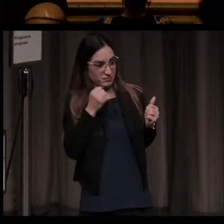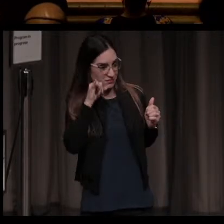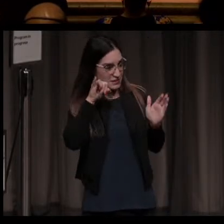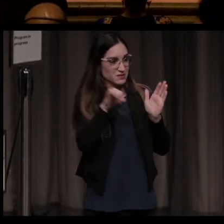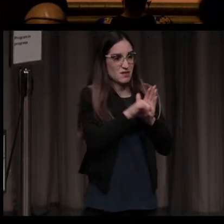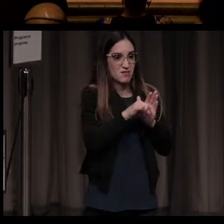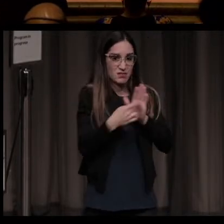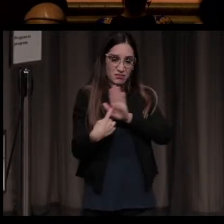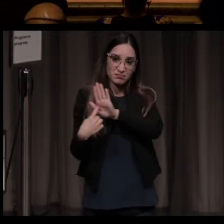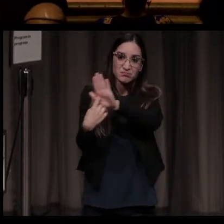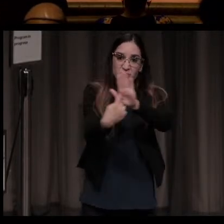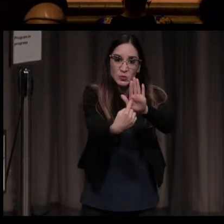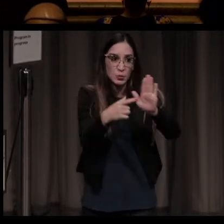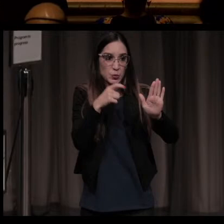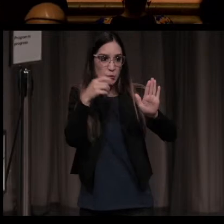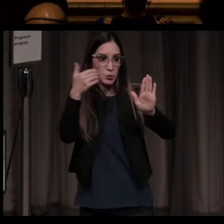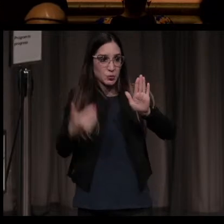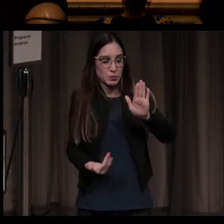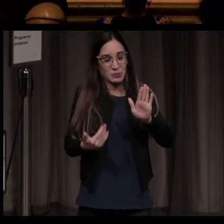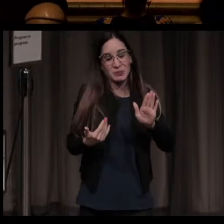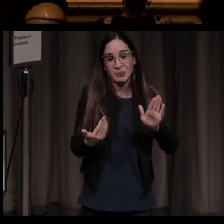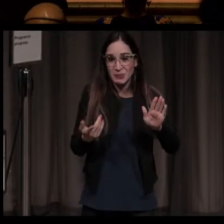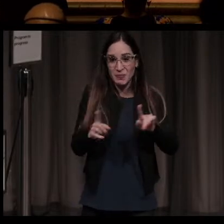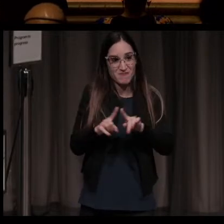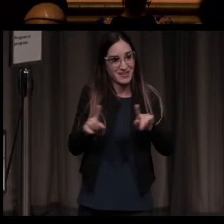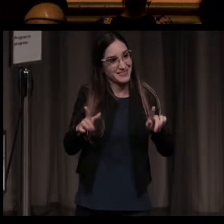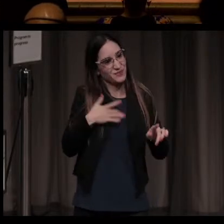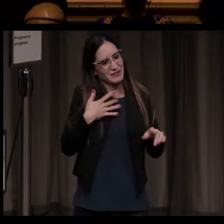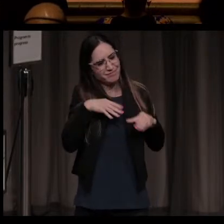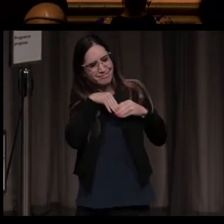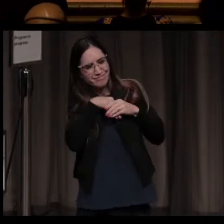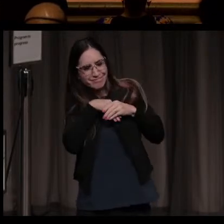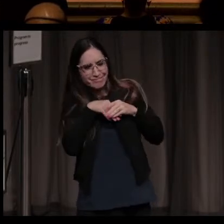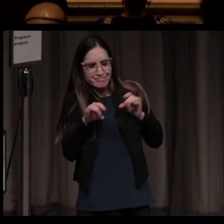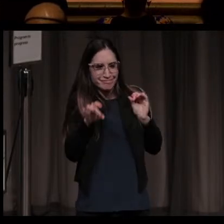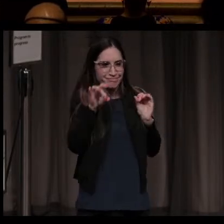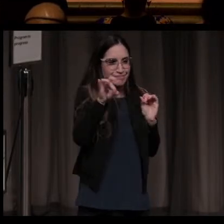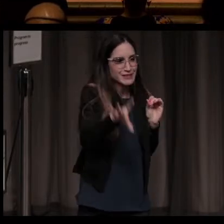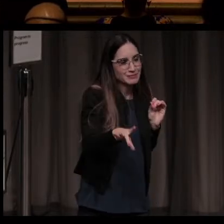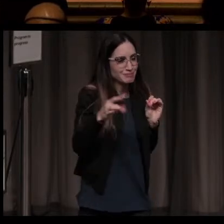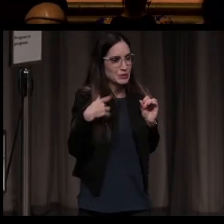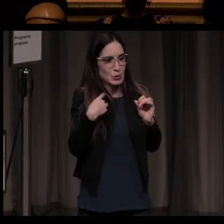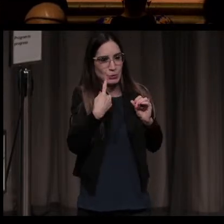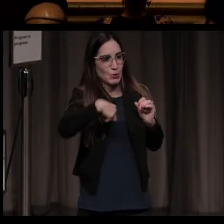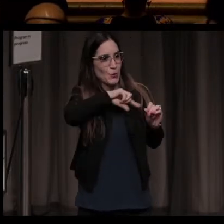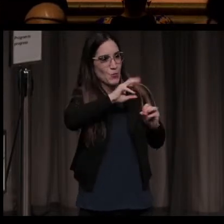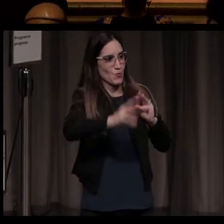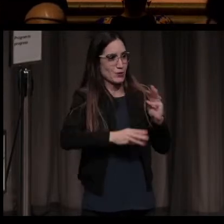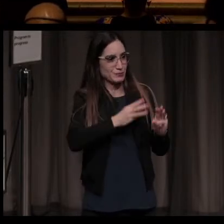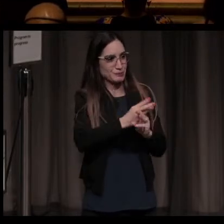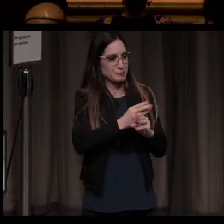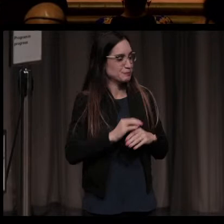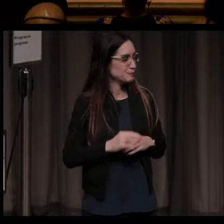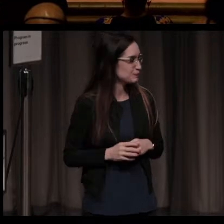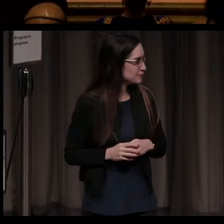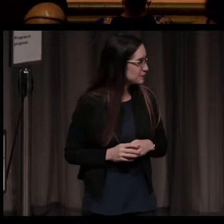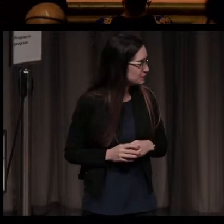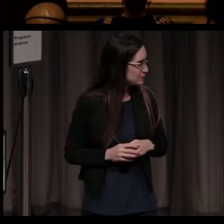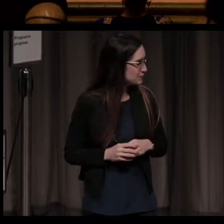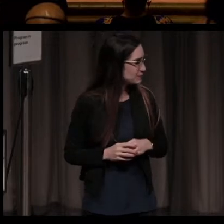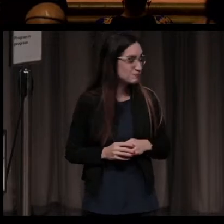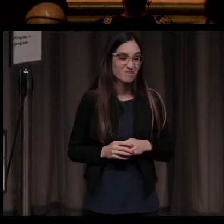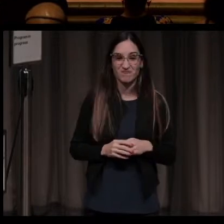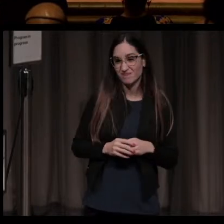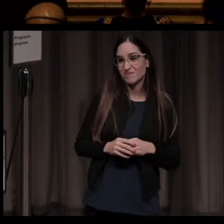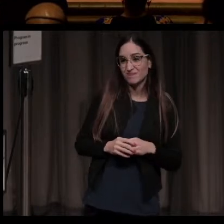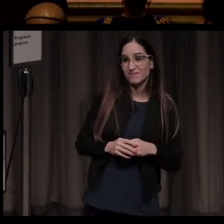through that. And I'll stop talking for now, but that's just a little intro into what we're all thinking. Yes. You brought up something really